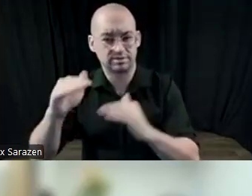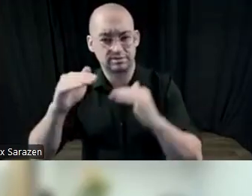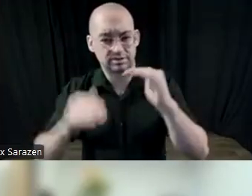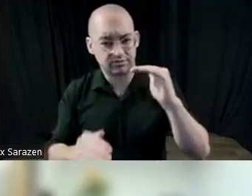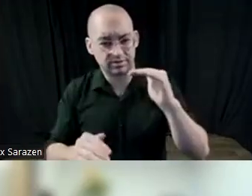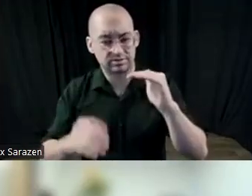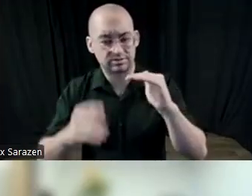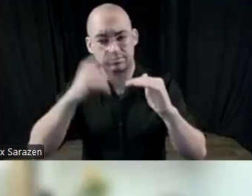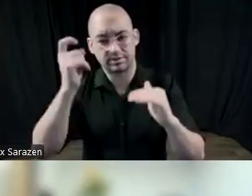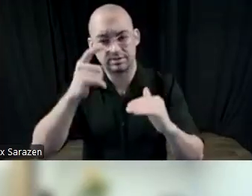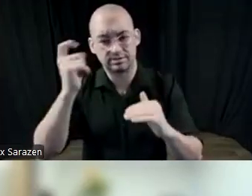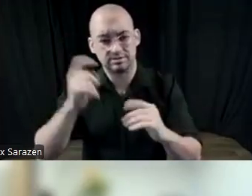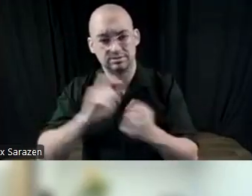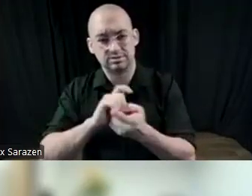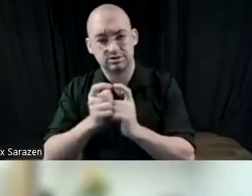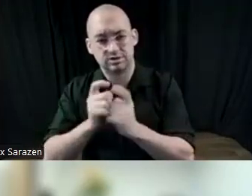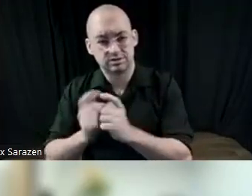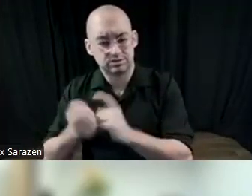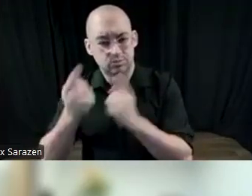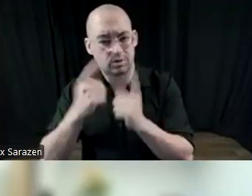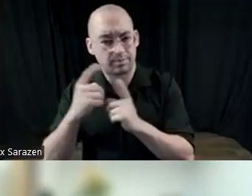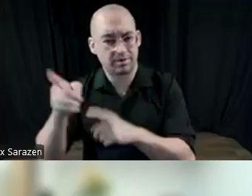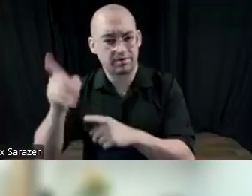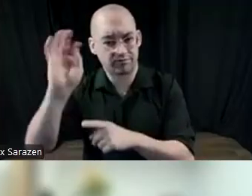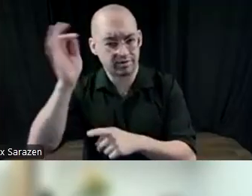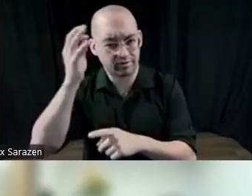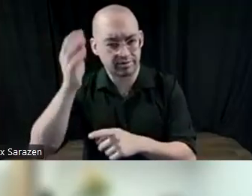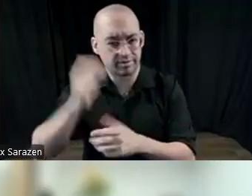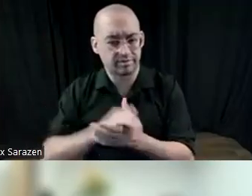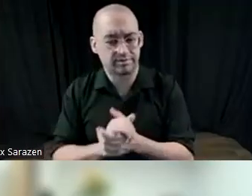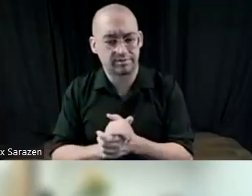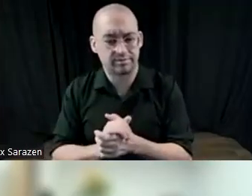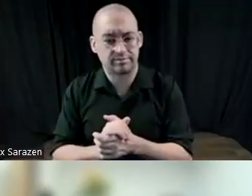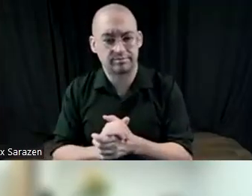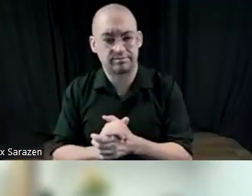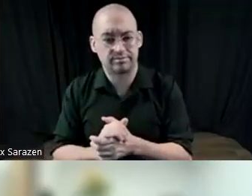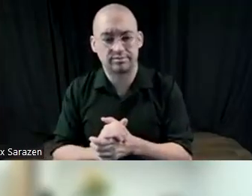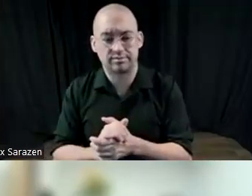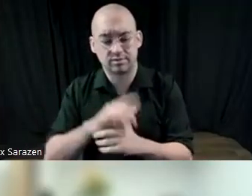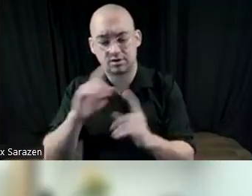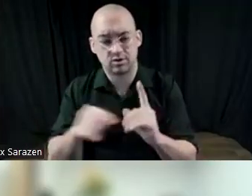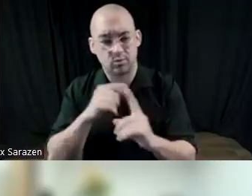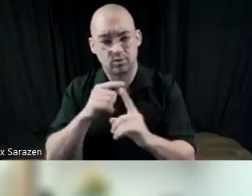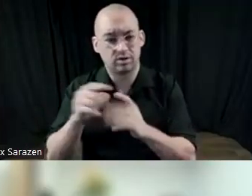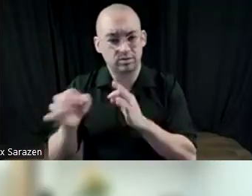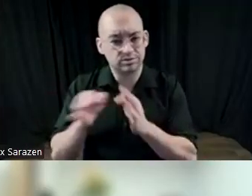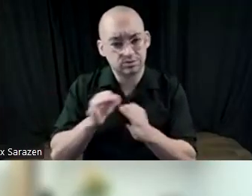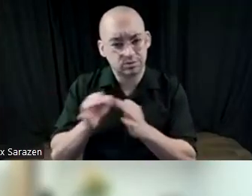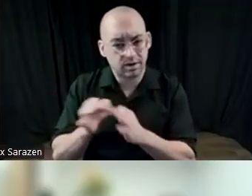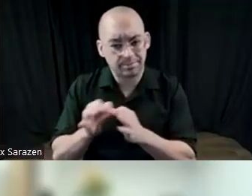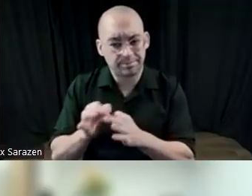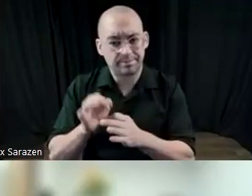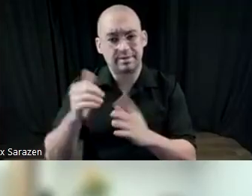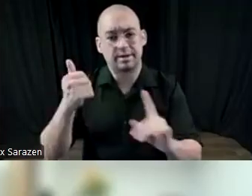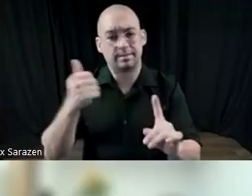result of sort of changes, what's happening federally. And when you describe what, the